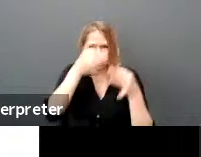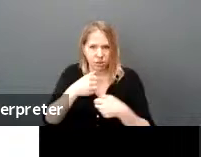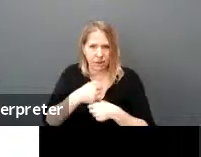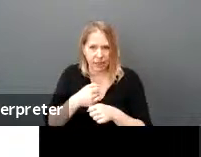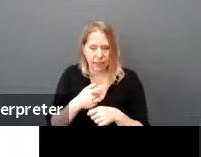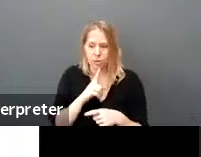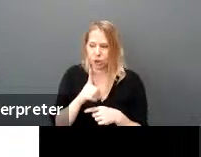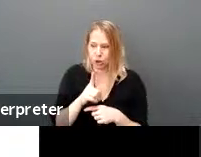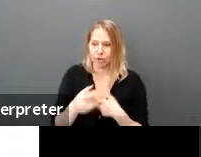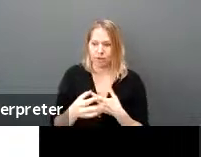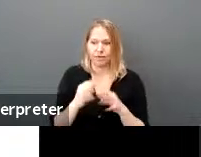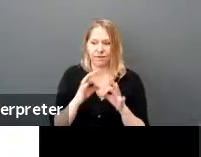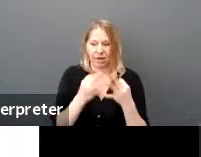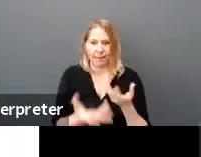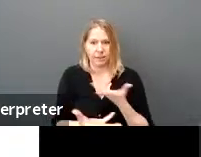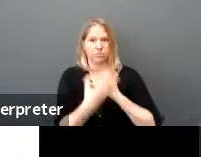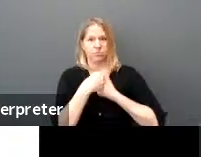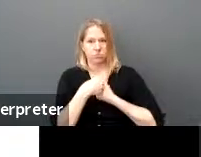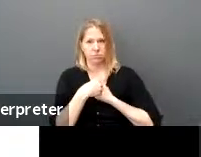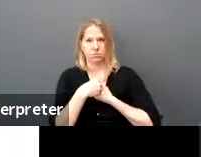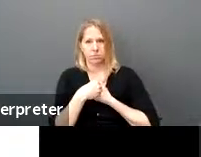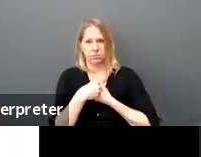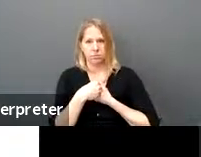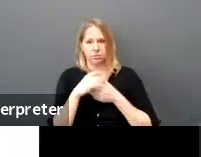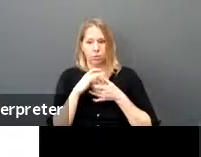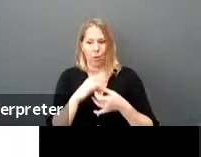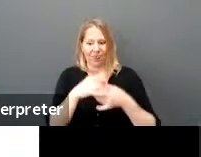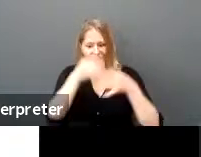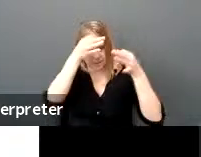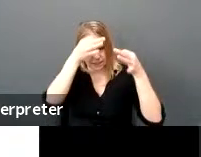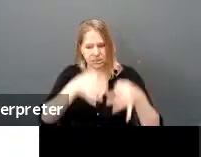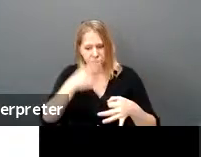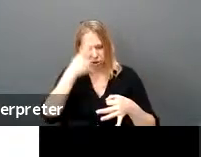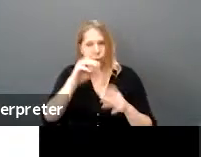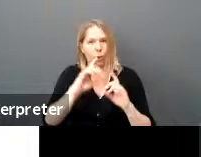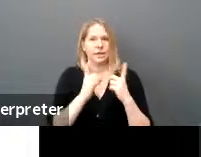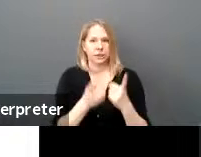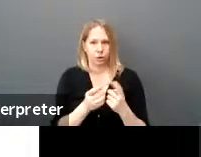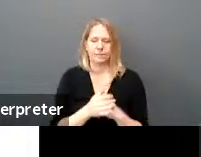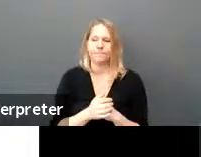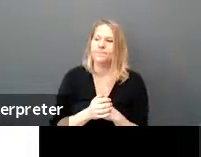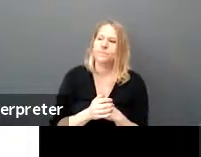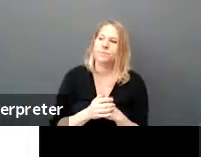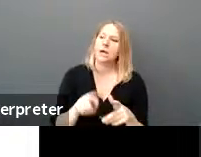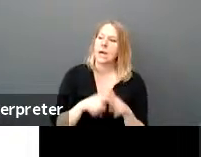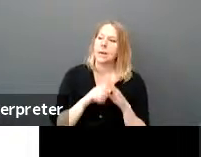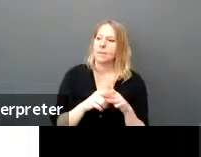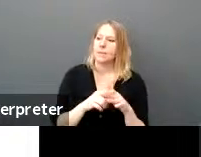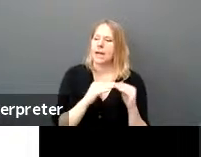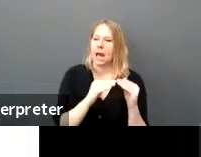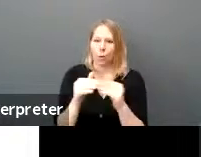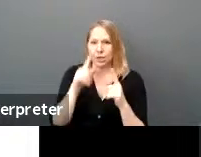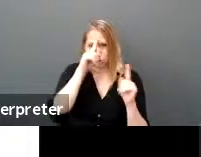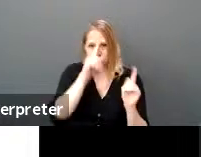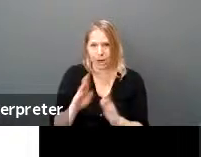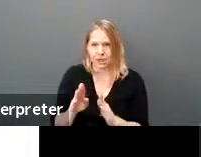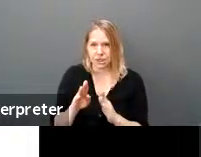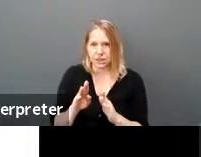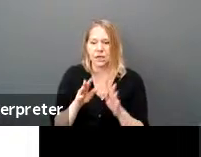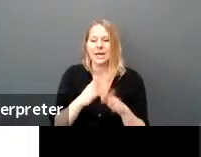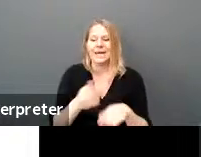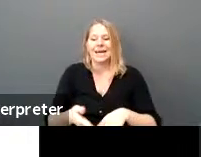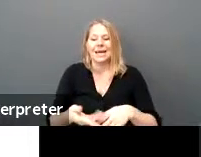our families have a place at the table when we're making those decisions for the district. Implementing equity strategies to increase